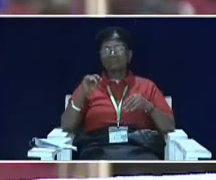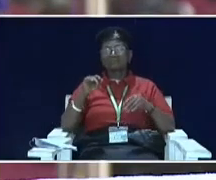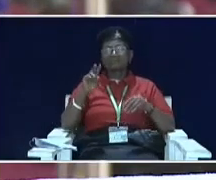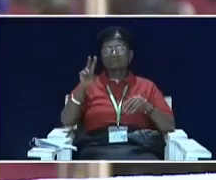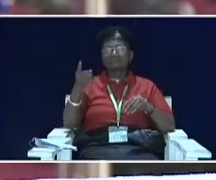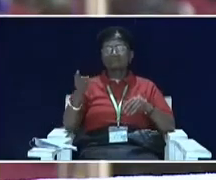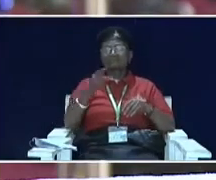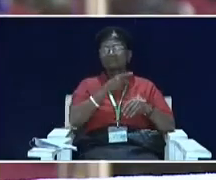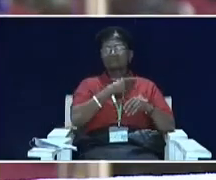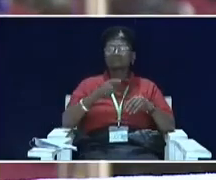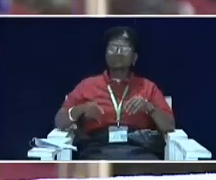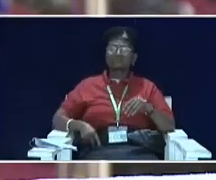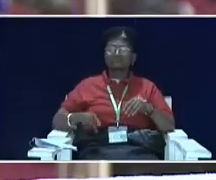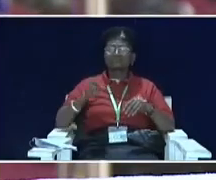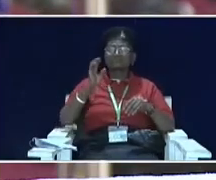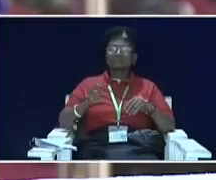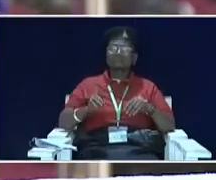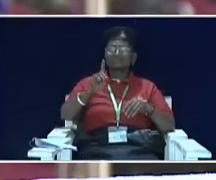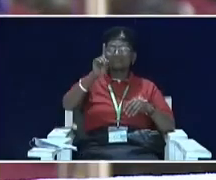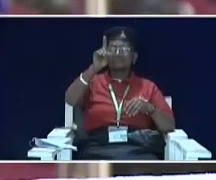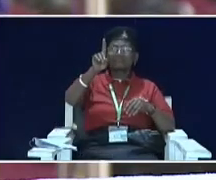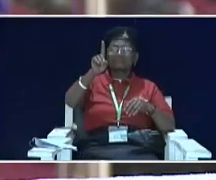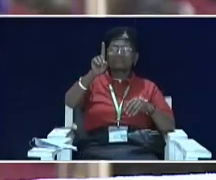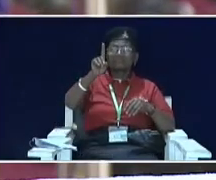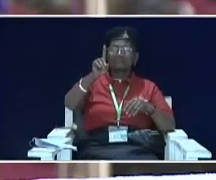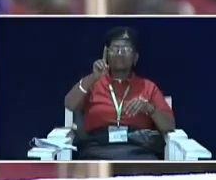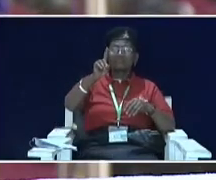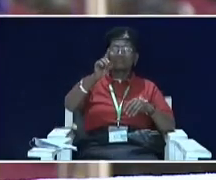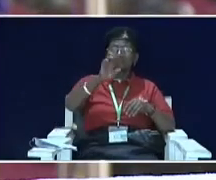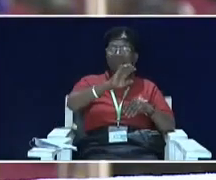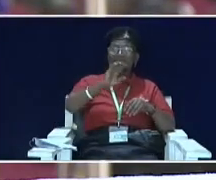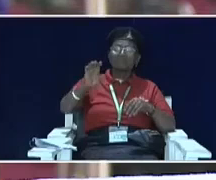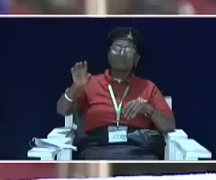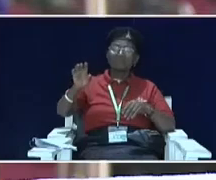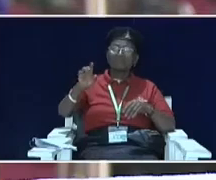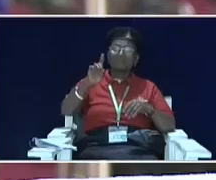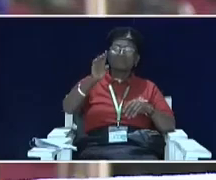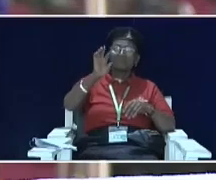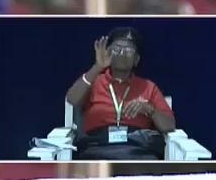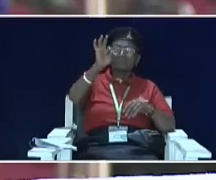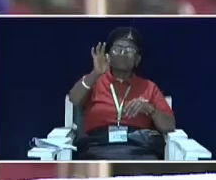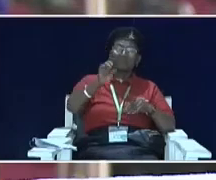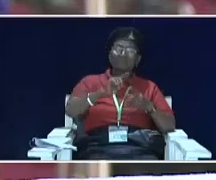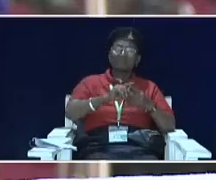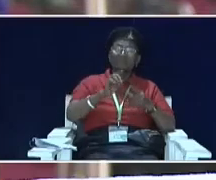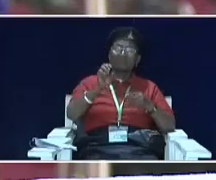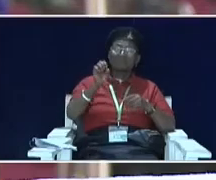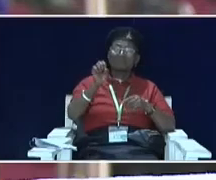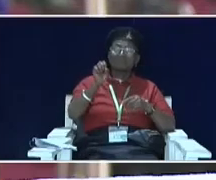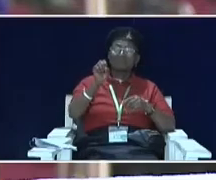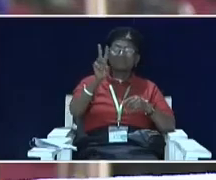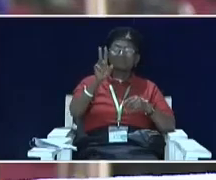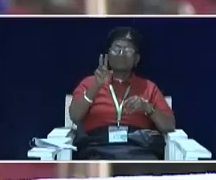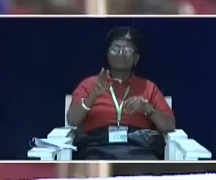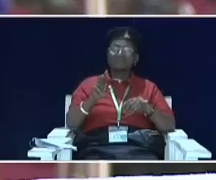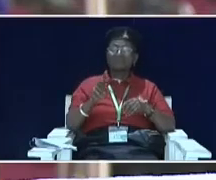2 Kings chapter 1, verse 9 to 12, twice,